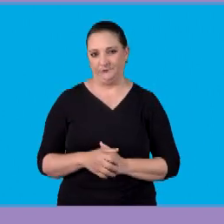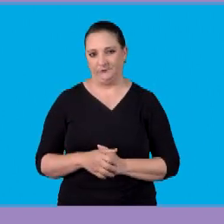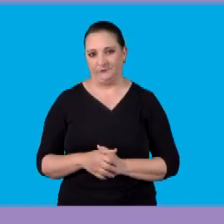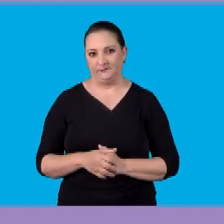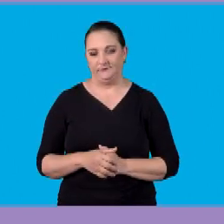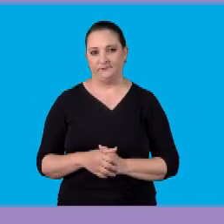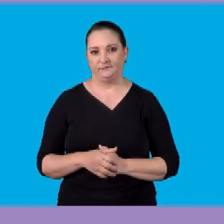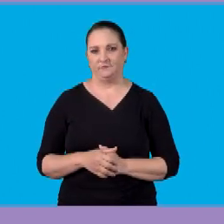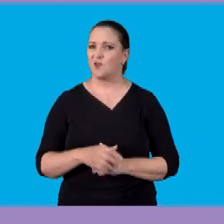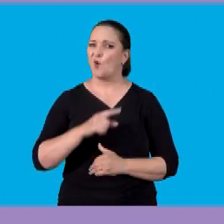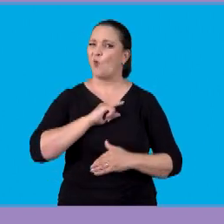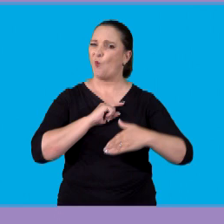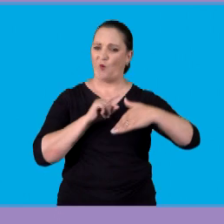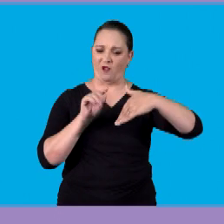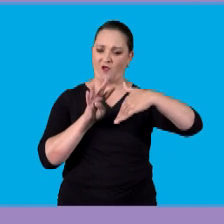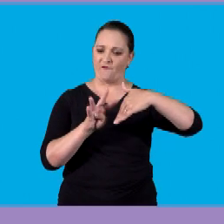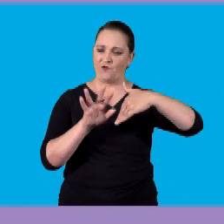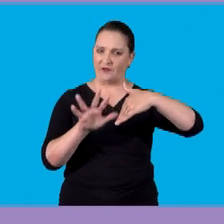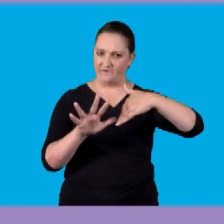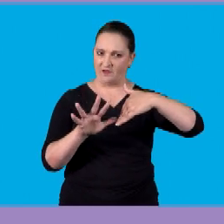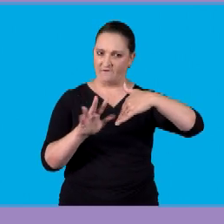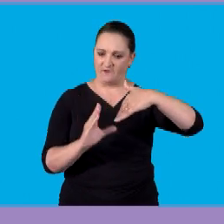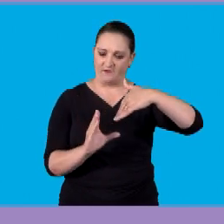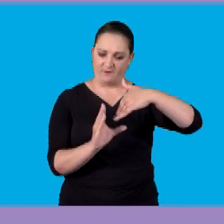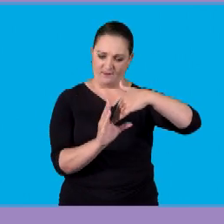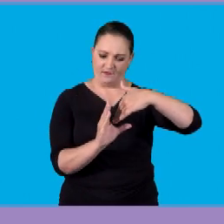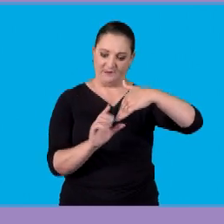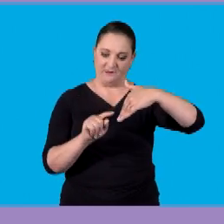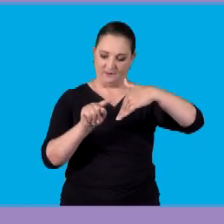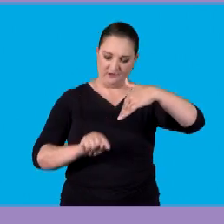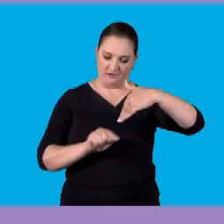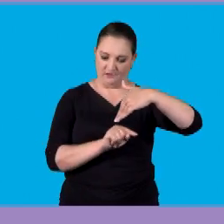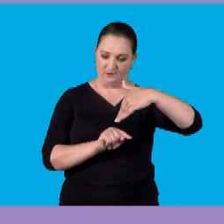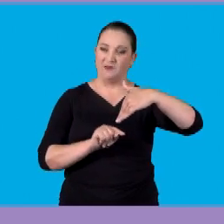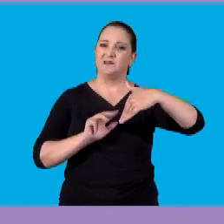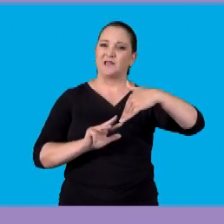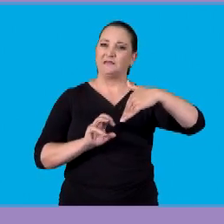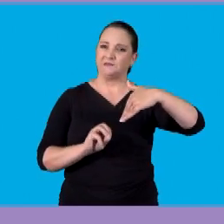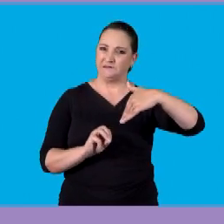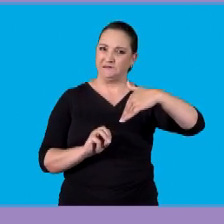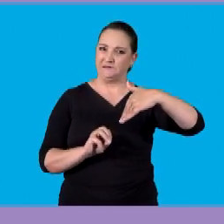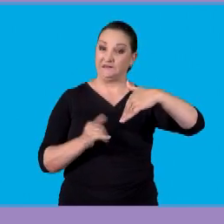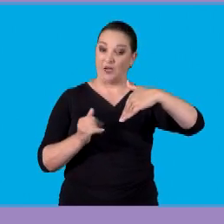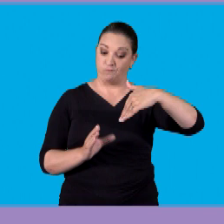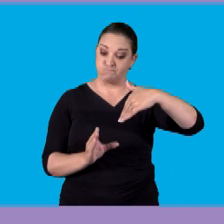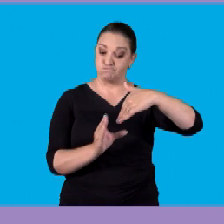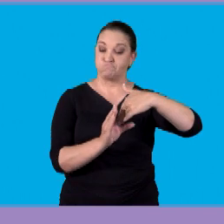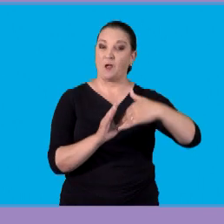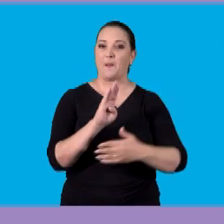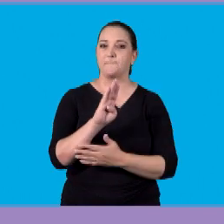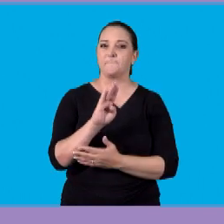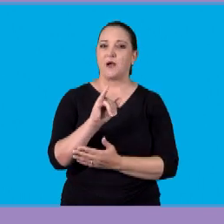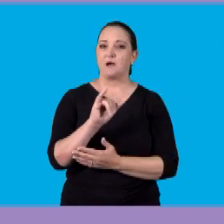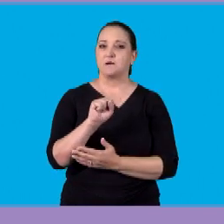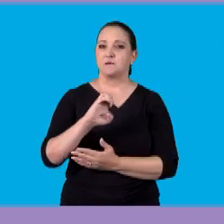45 degrees. Now why is it 45 degrees? Because angle C is 90 degrees, and when we bisect angle